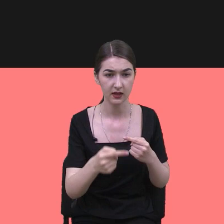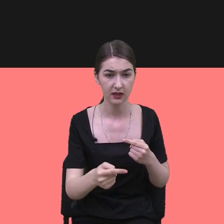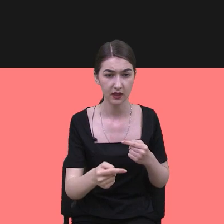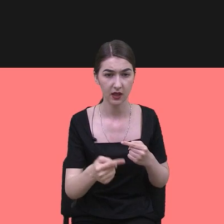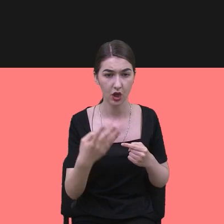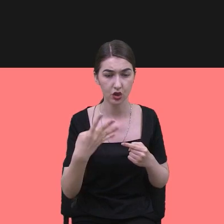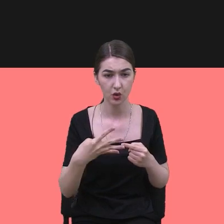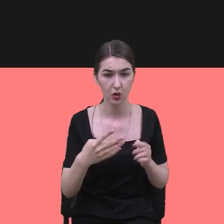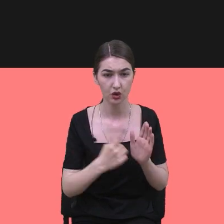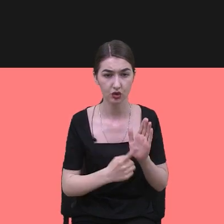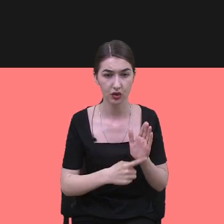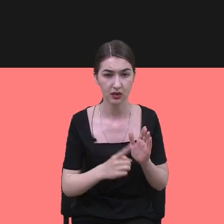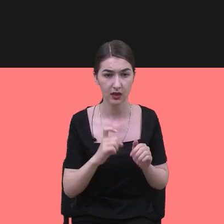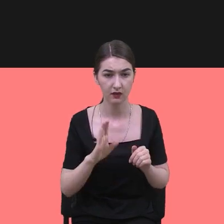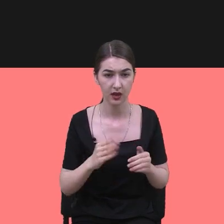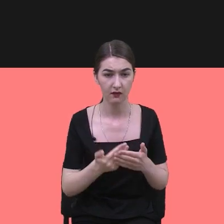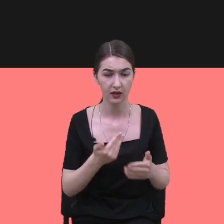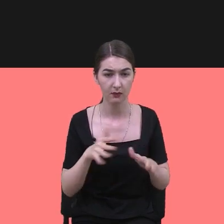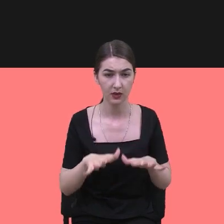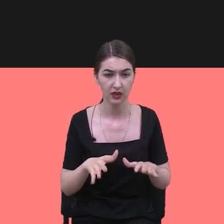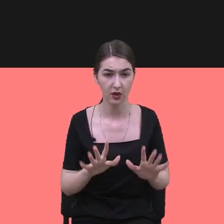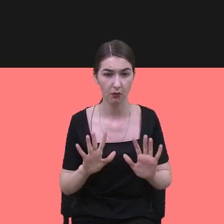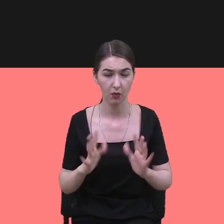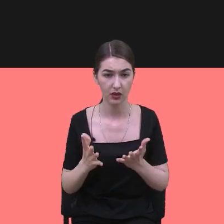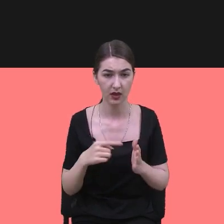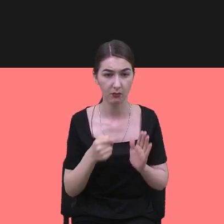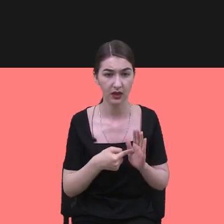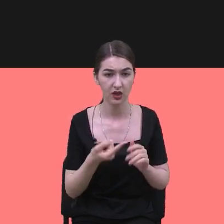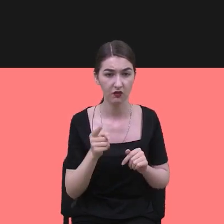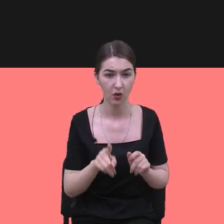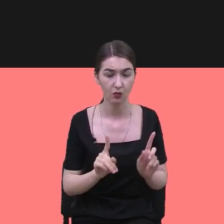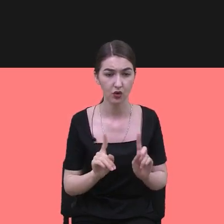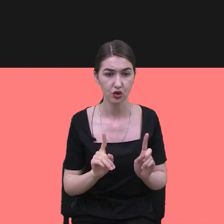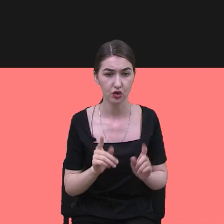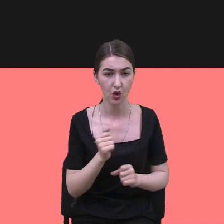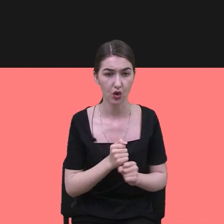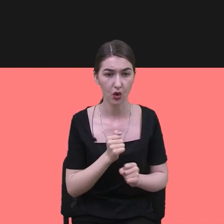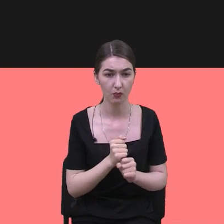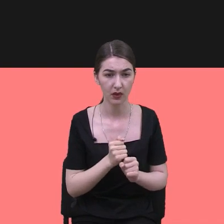in the rural areas, in the agriculture, and in this case there can be